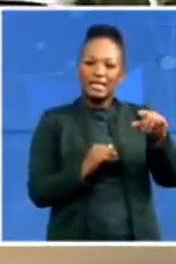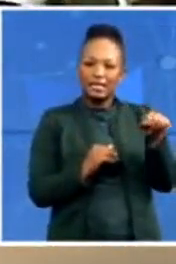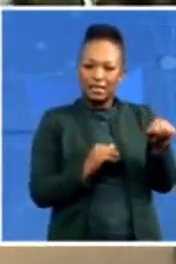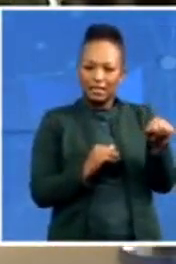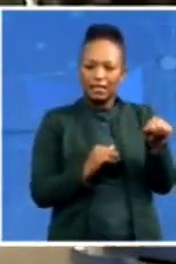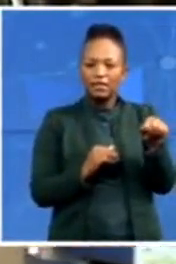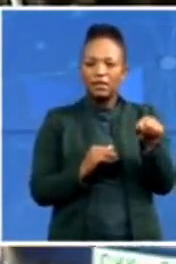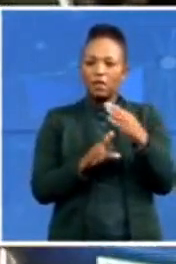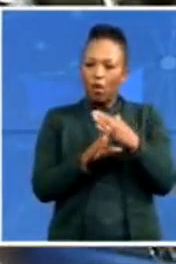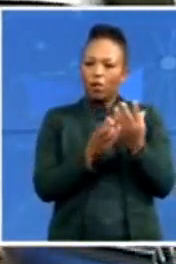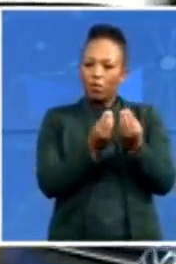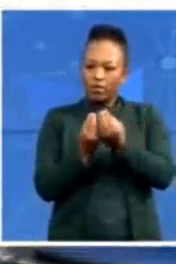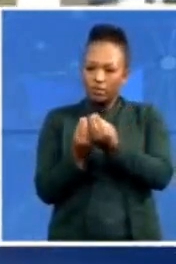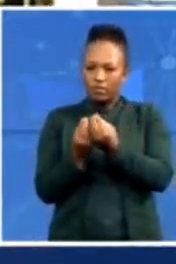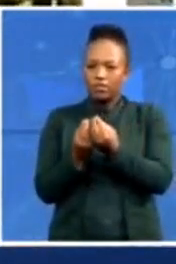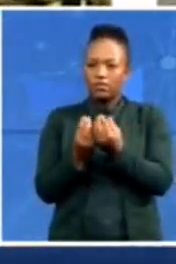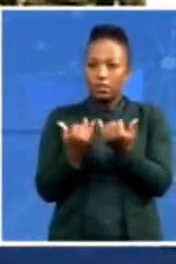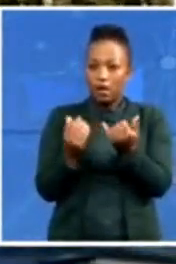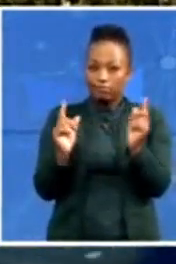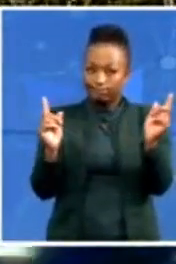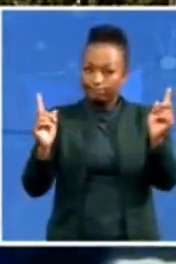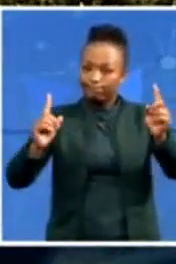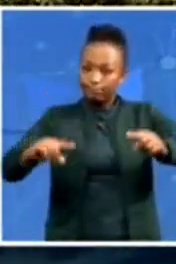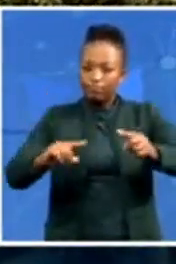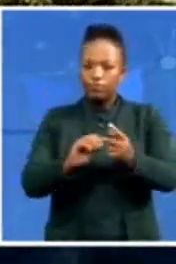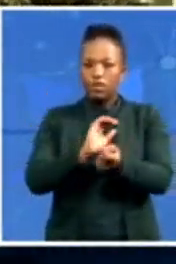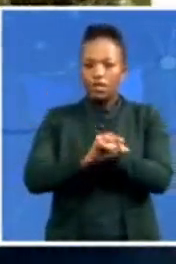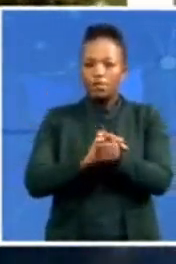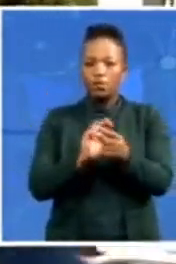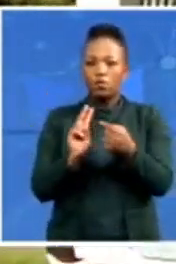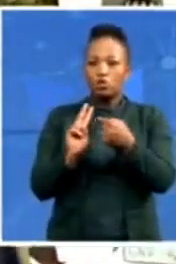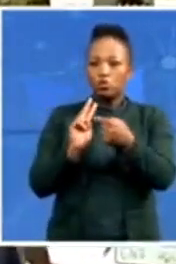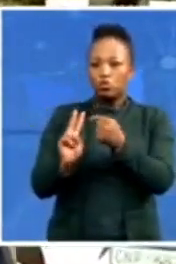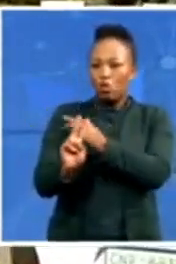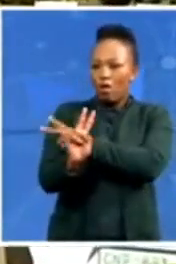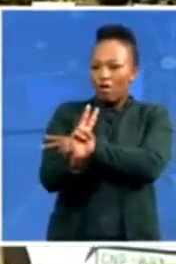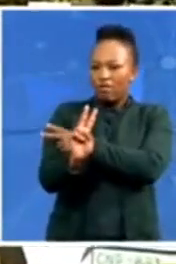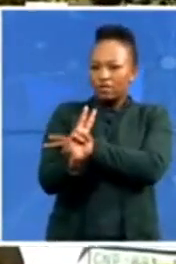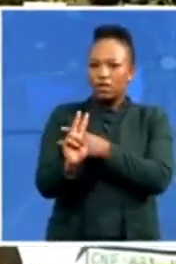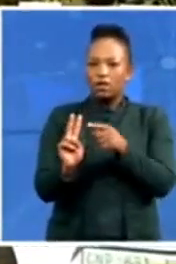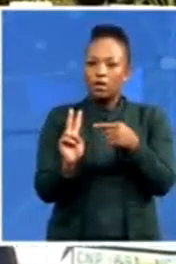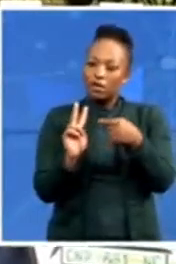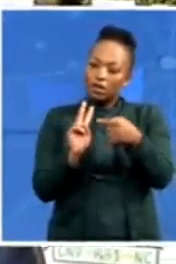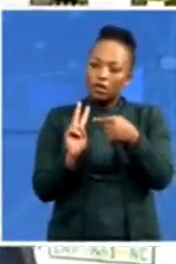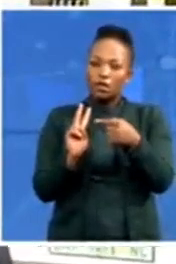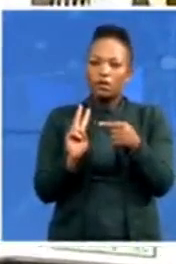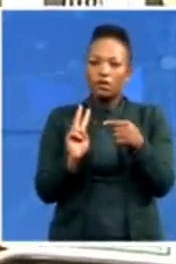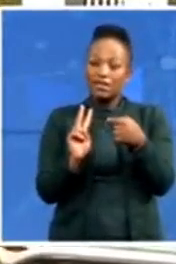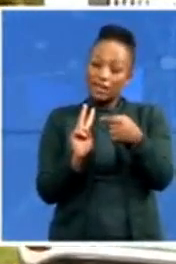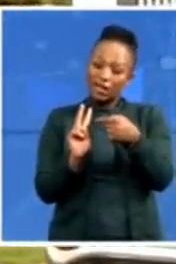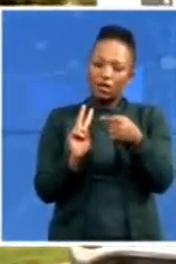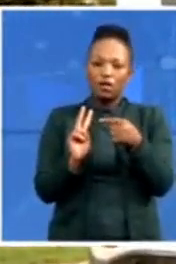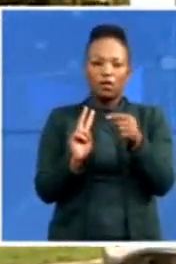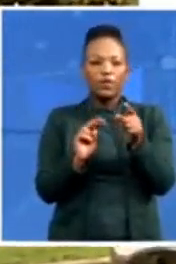that the two officials apparently approached people and non-profit organizations